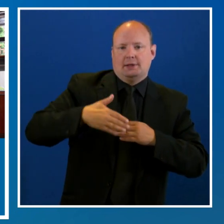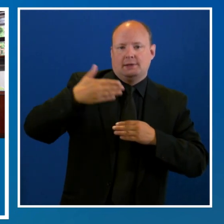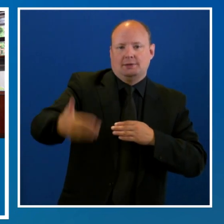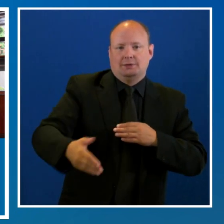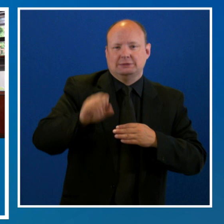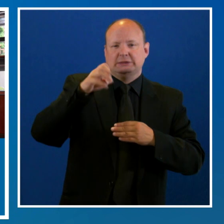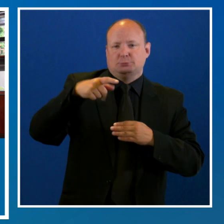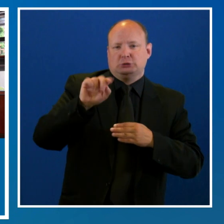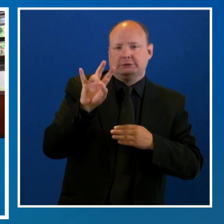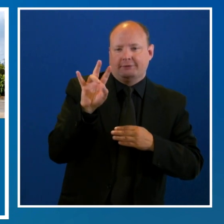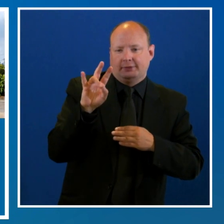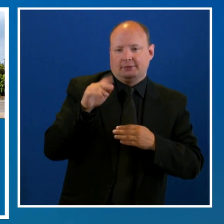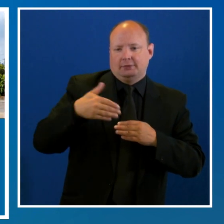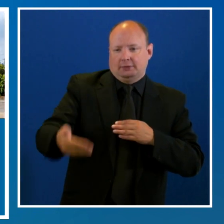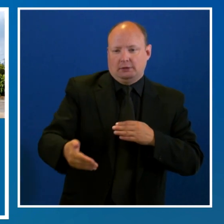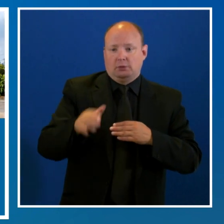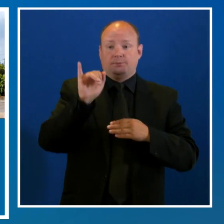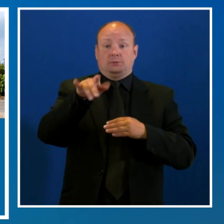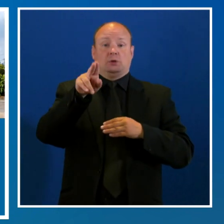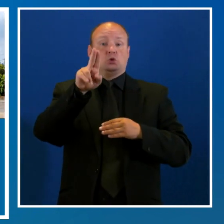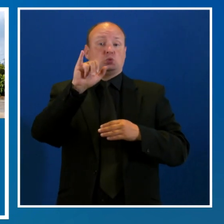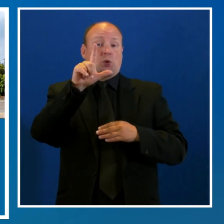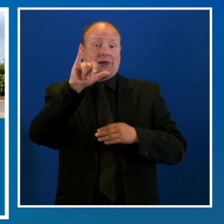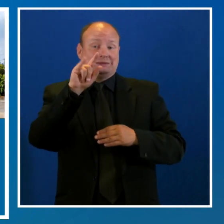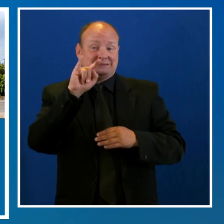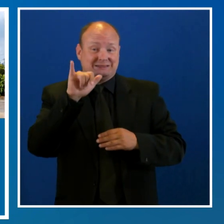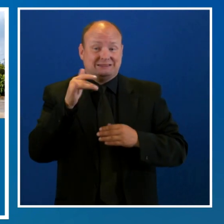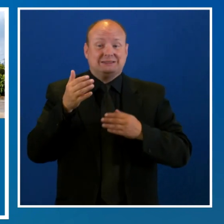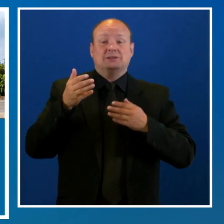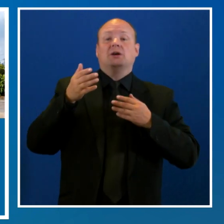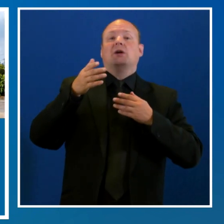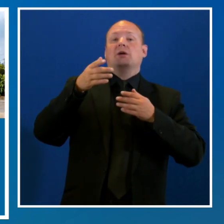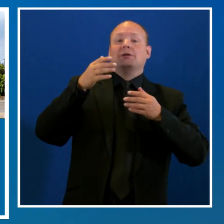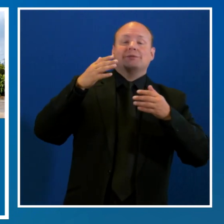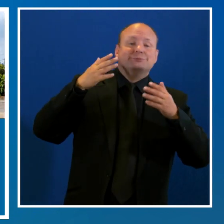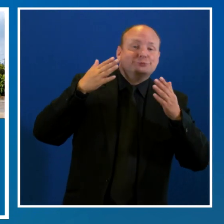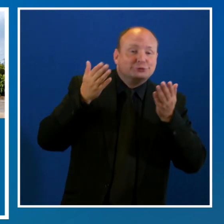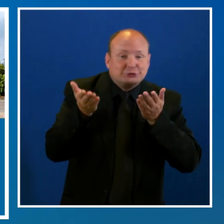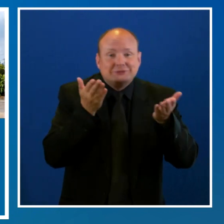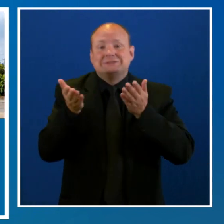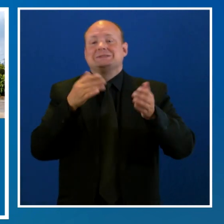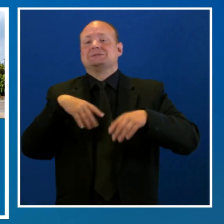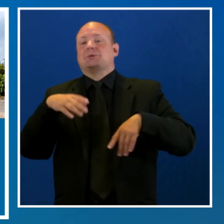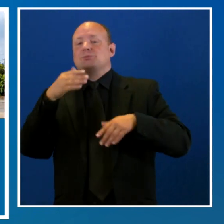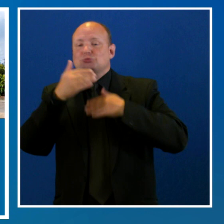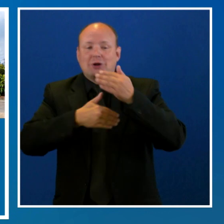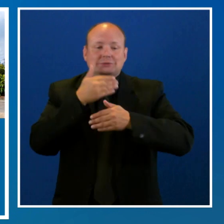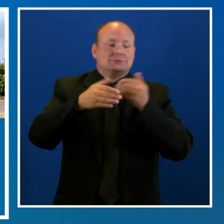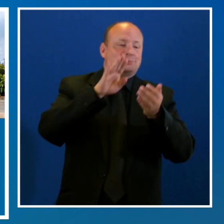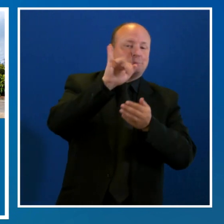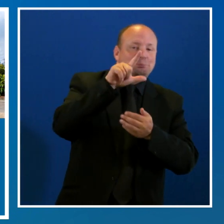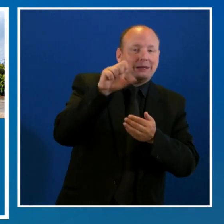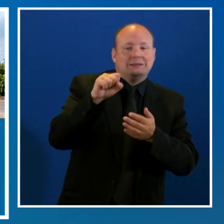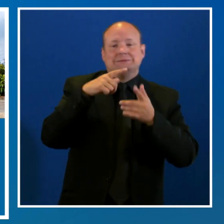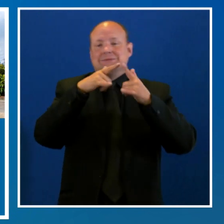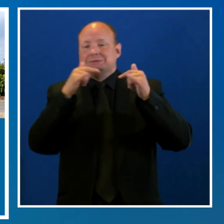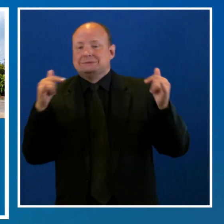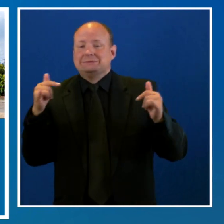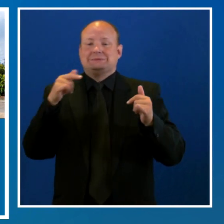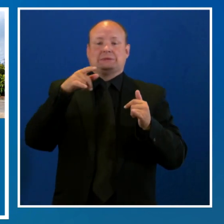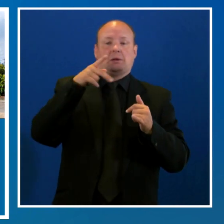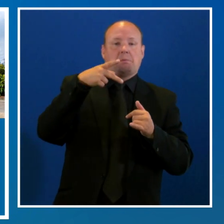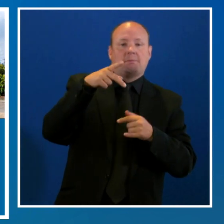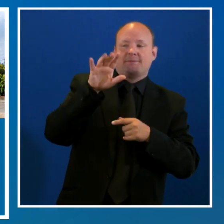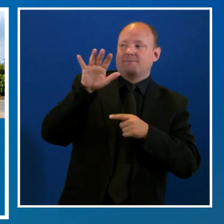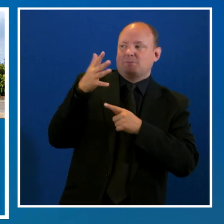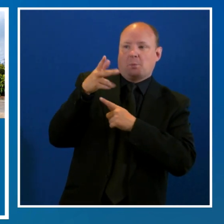Desk, which processes city utility payments at the Vancouver Operations Center on 4th Plain, will also